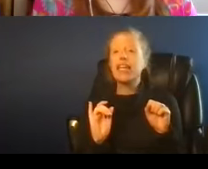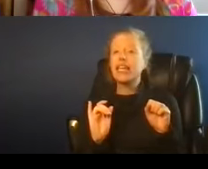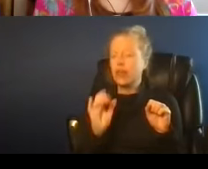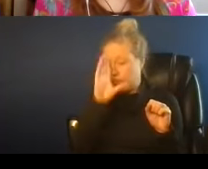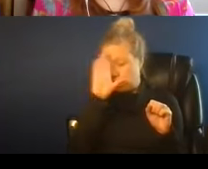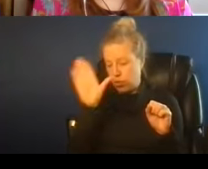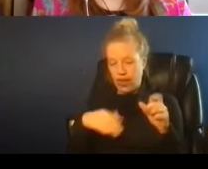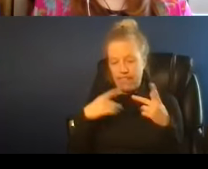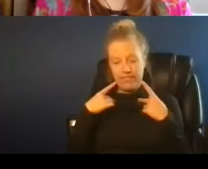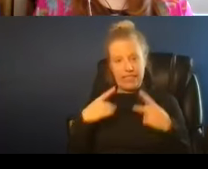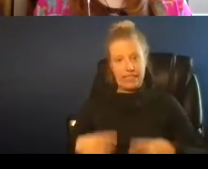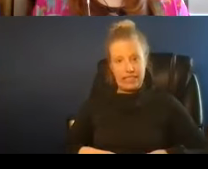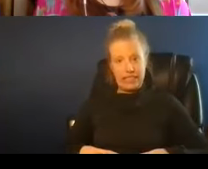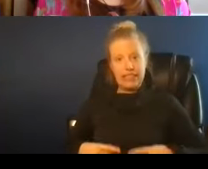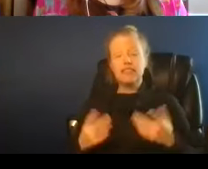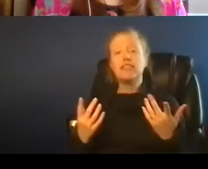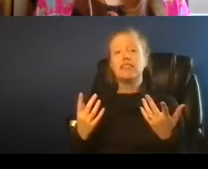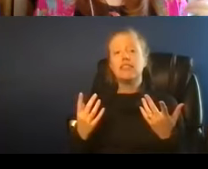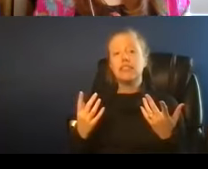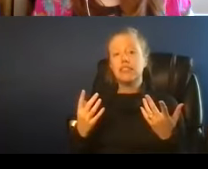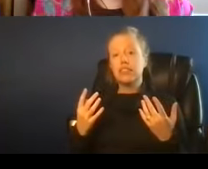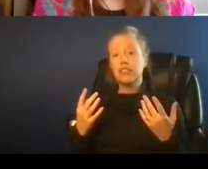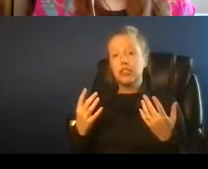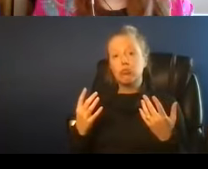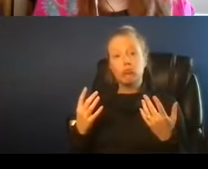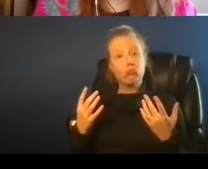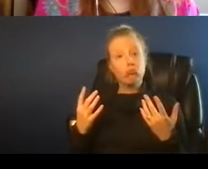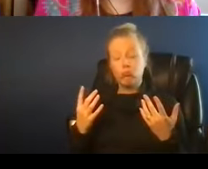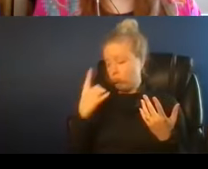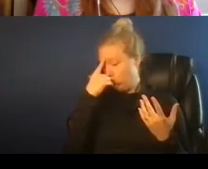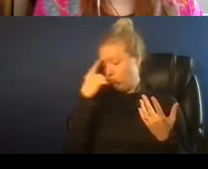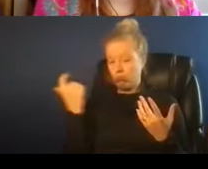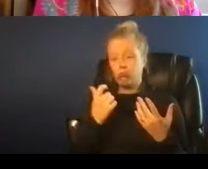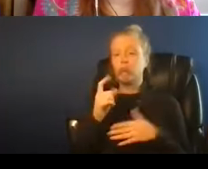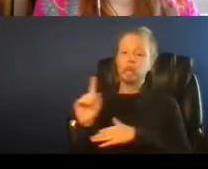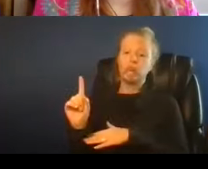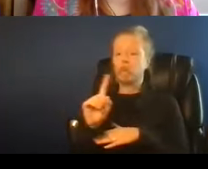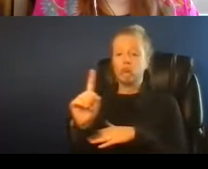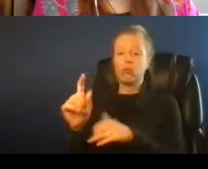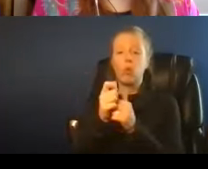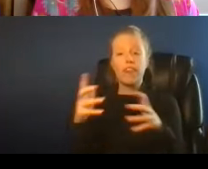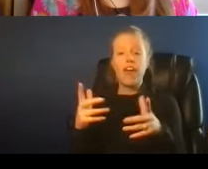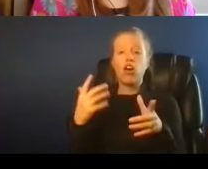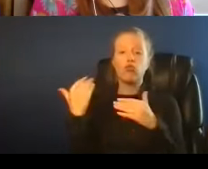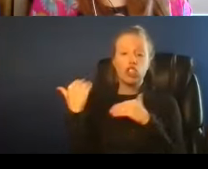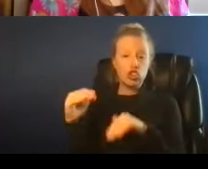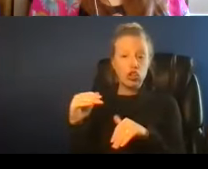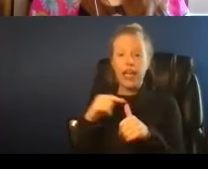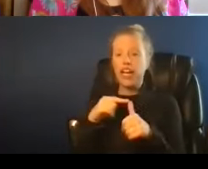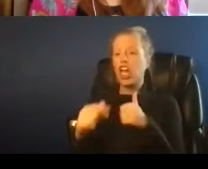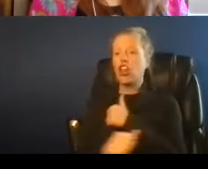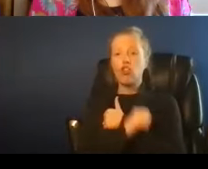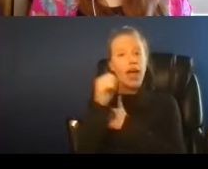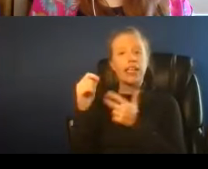physically it's the freedom to move through the world without restraint, without threat or intimidation.